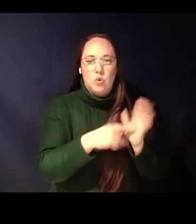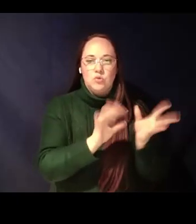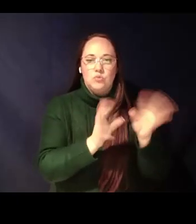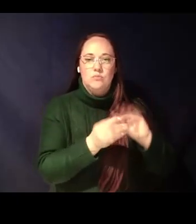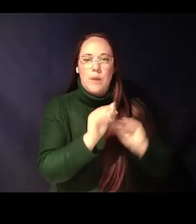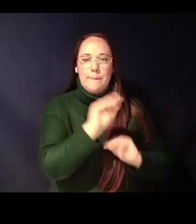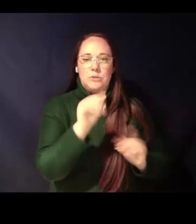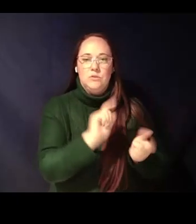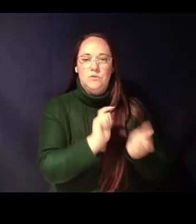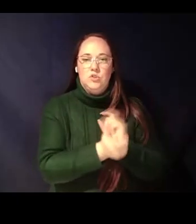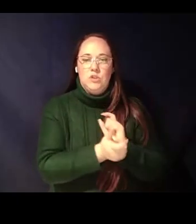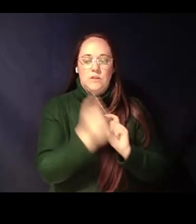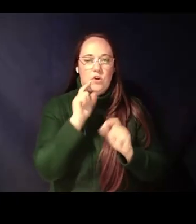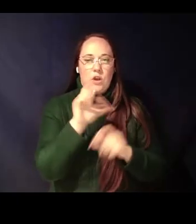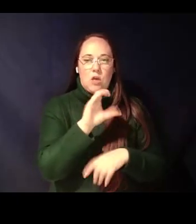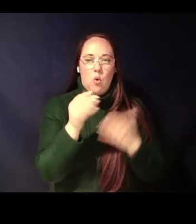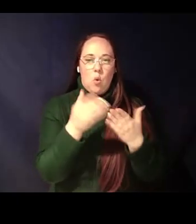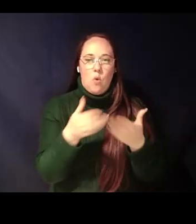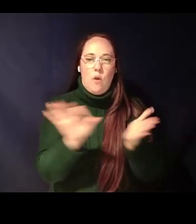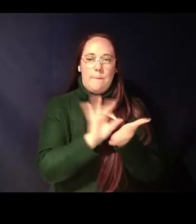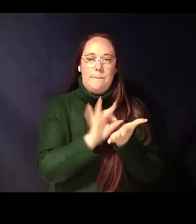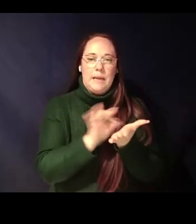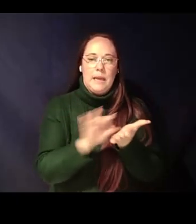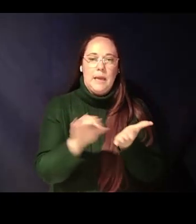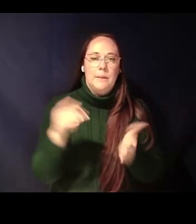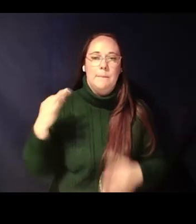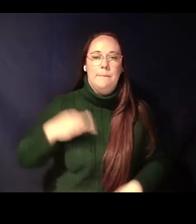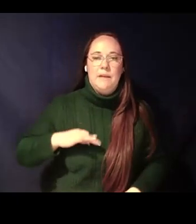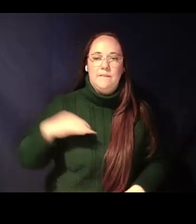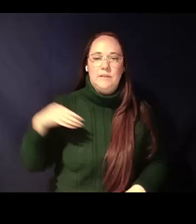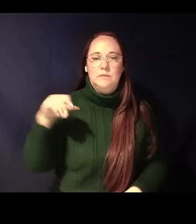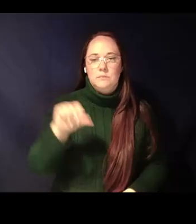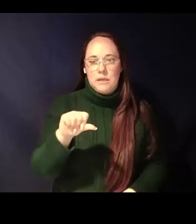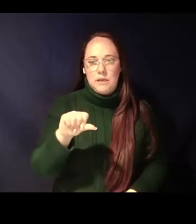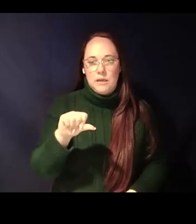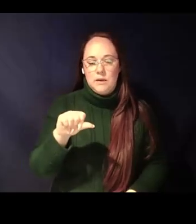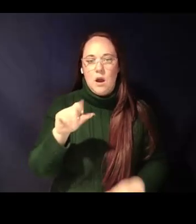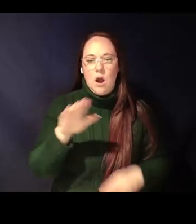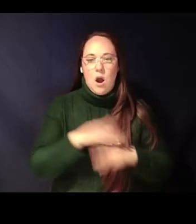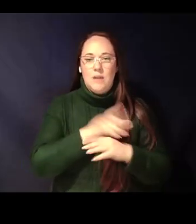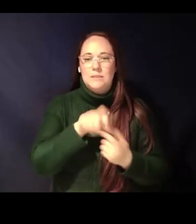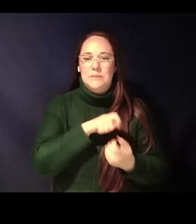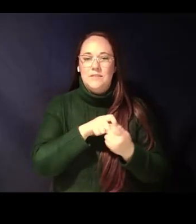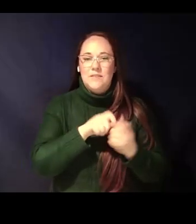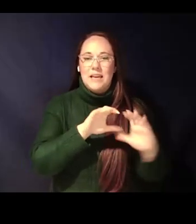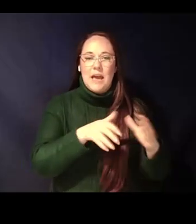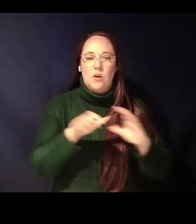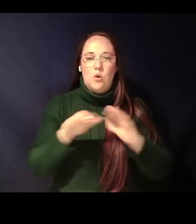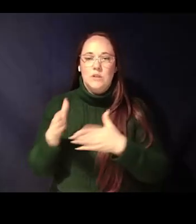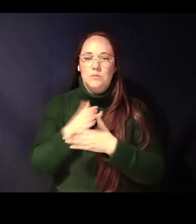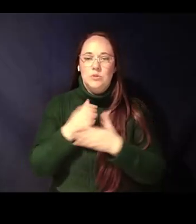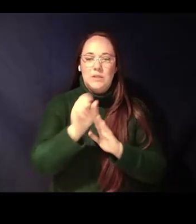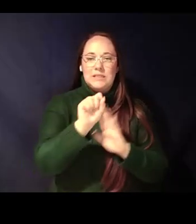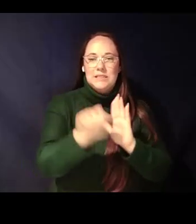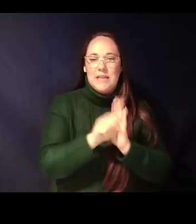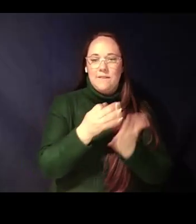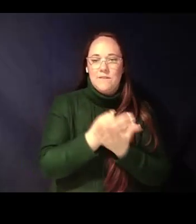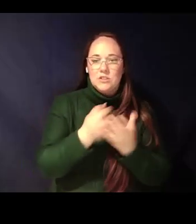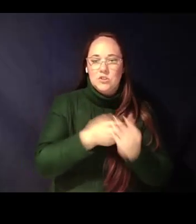in Colorado's overall Medicaid benefit spending and spending on specific service categories between state fiscal